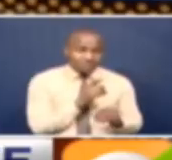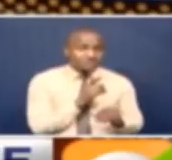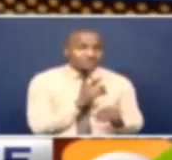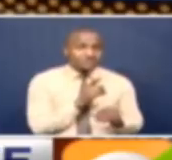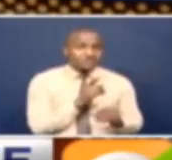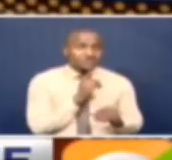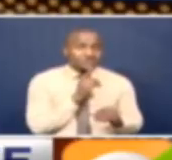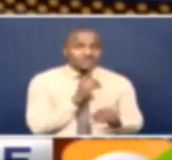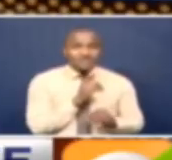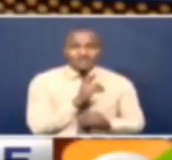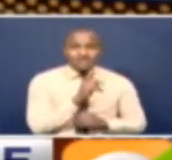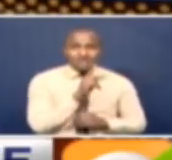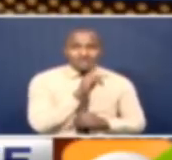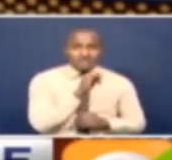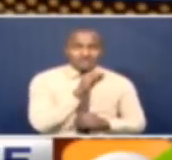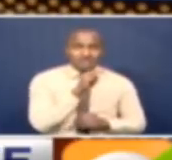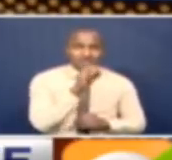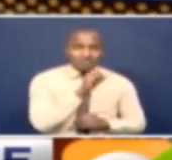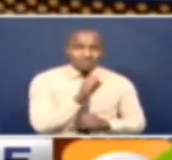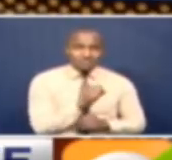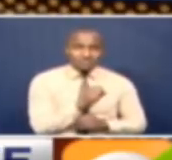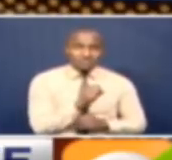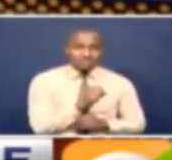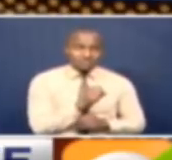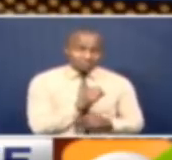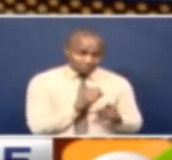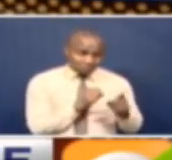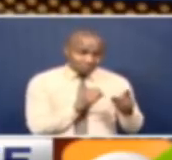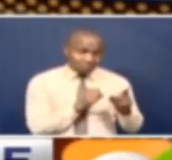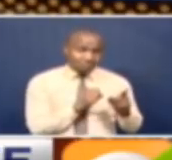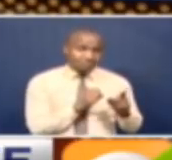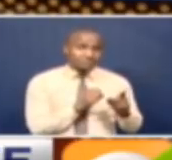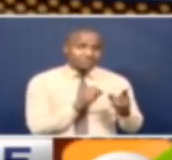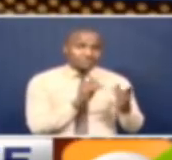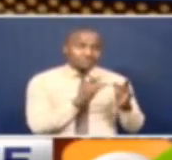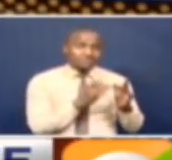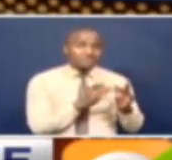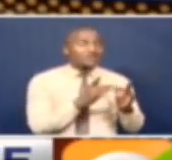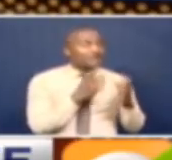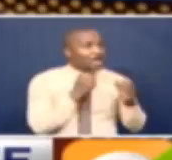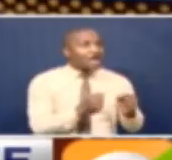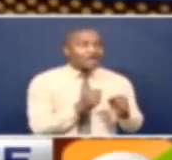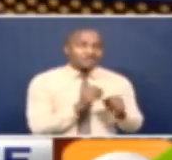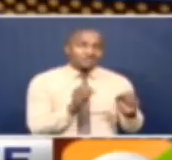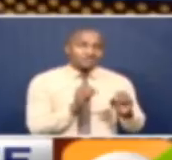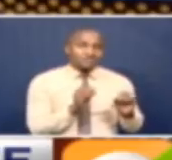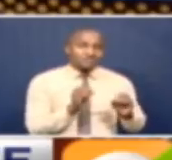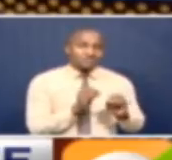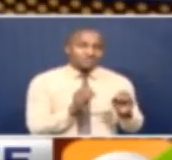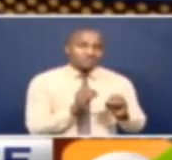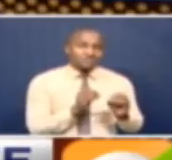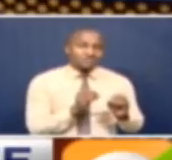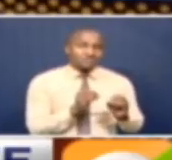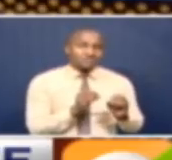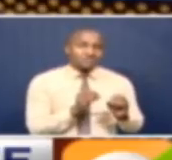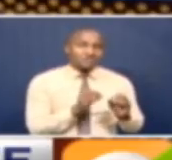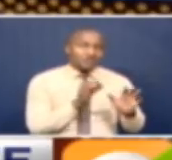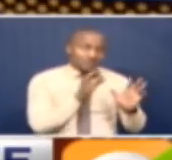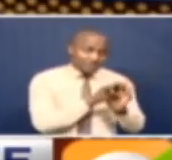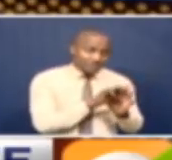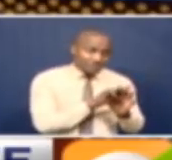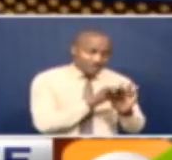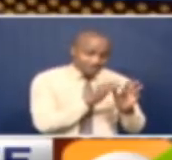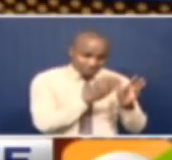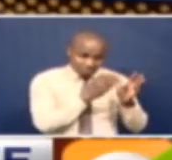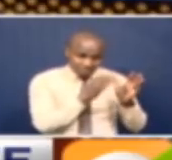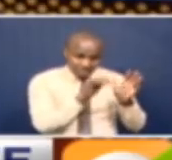the Kenya Integrated Election Management System. Mm-hmm. It's not a complex thing. It just is about voter identification,